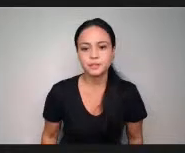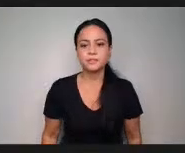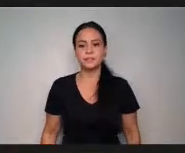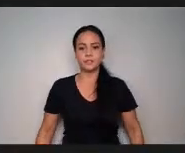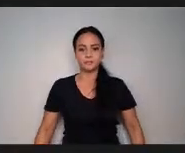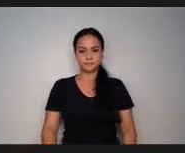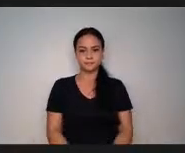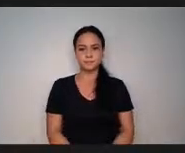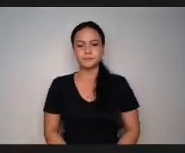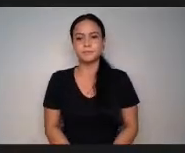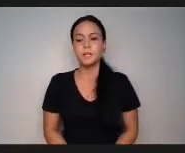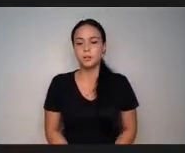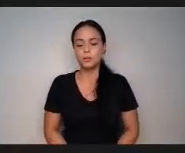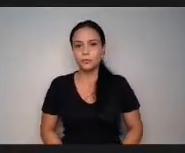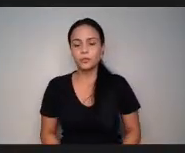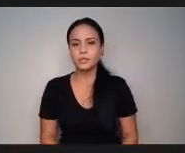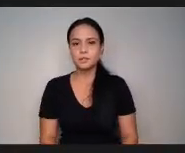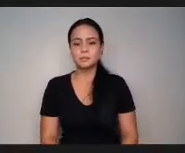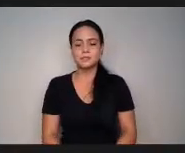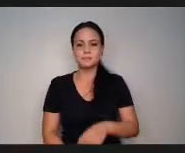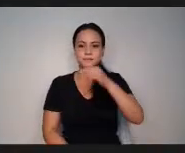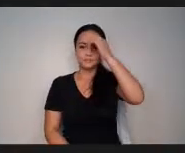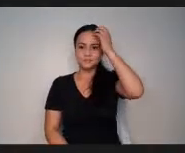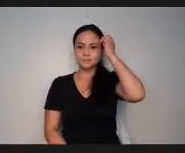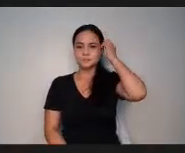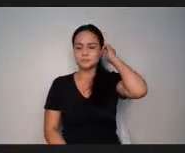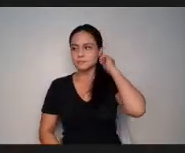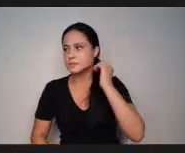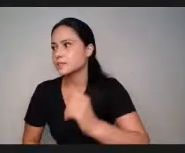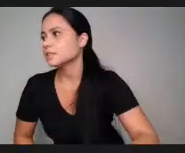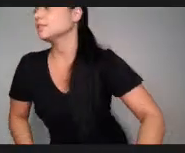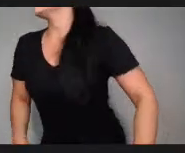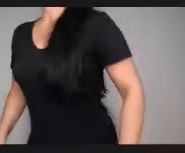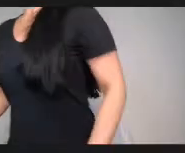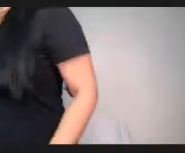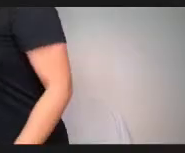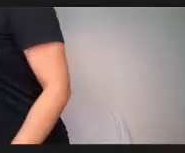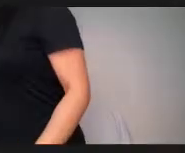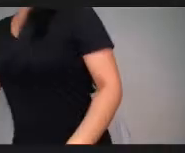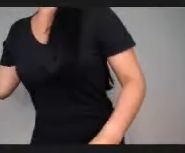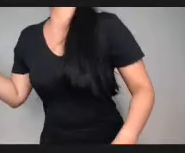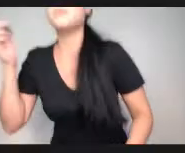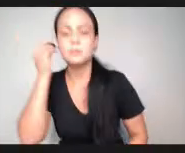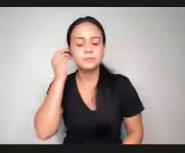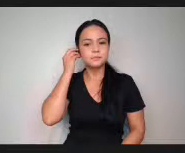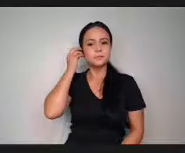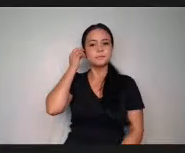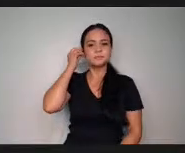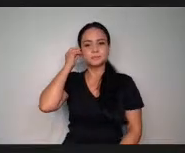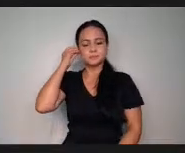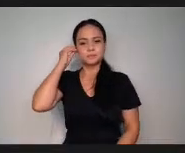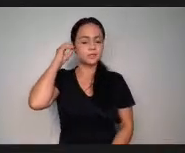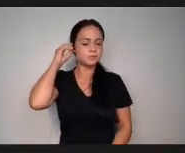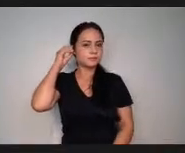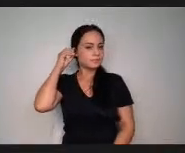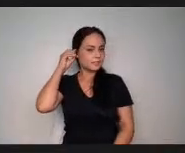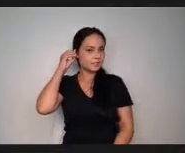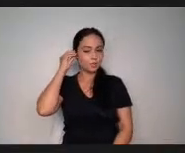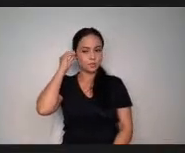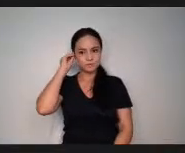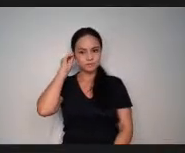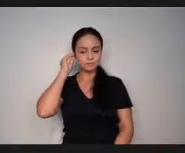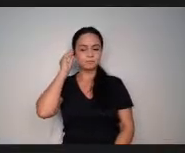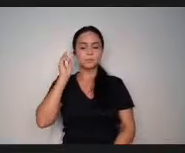is having some kind of say or ability to utilize your skills in healthy ways on the